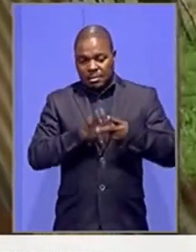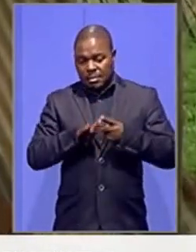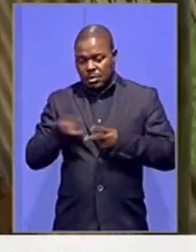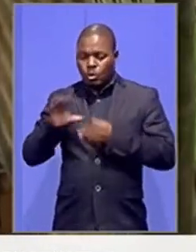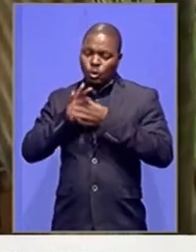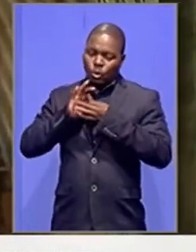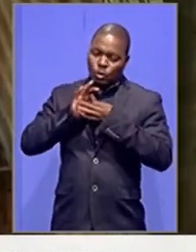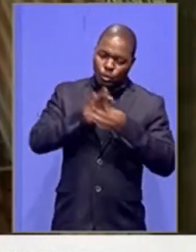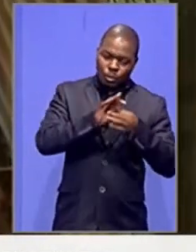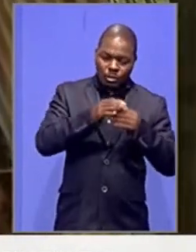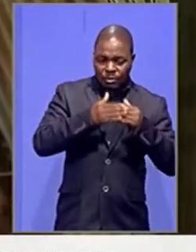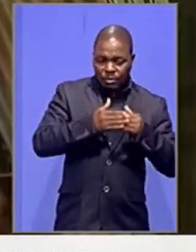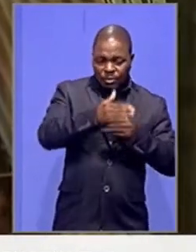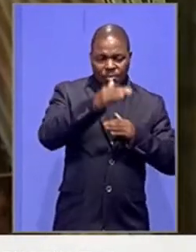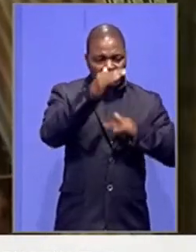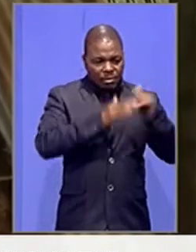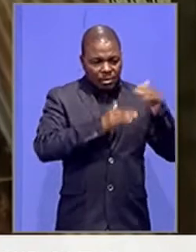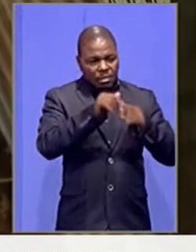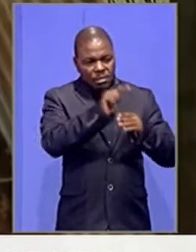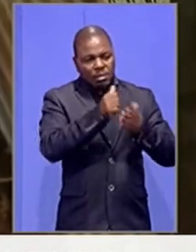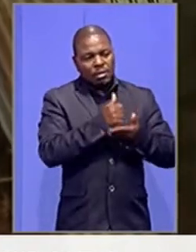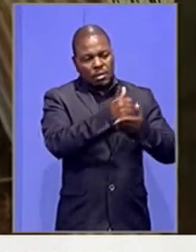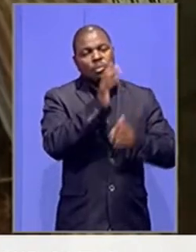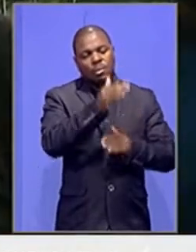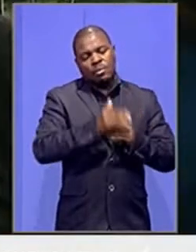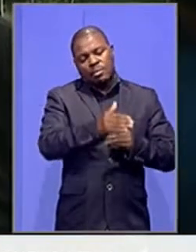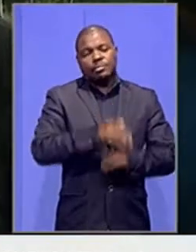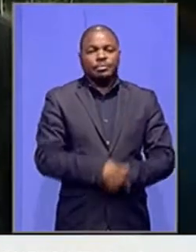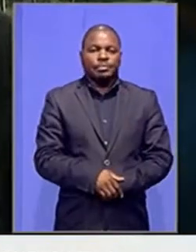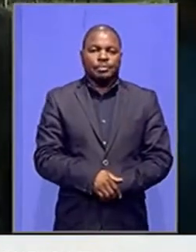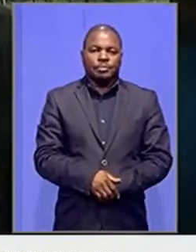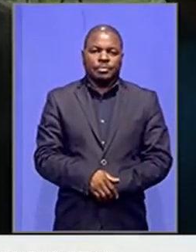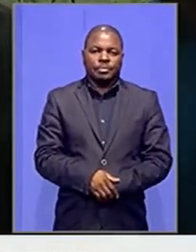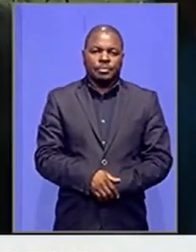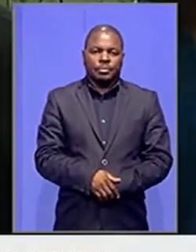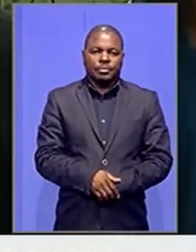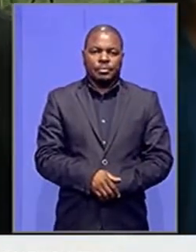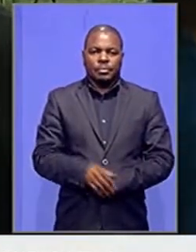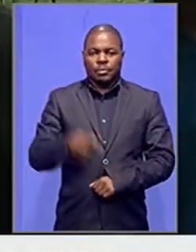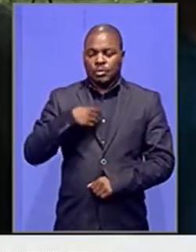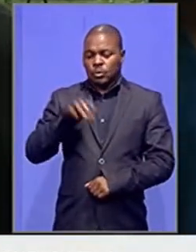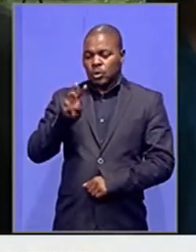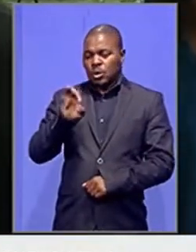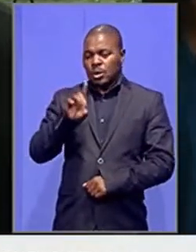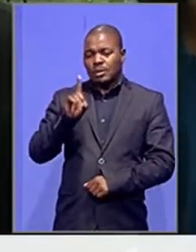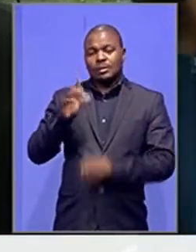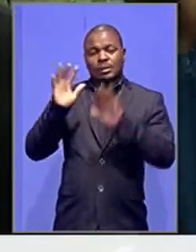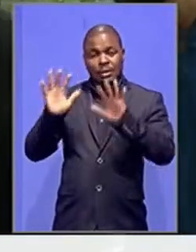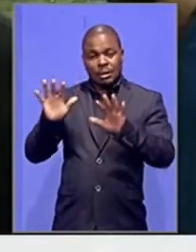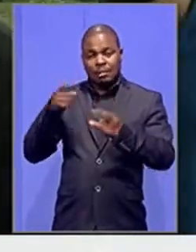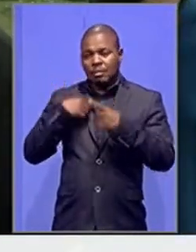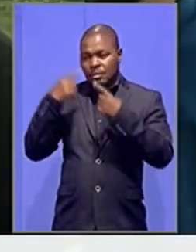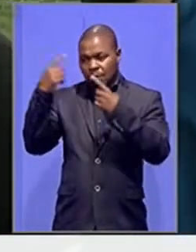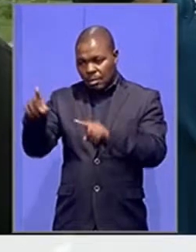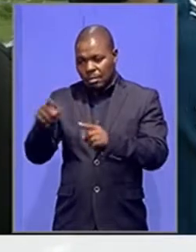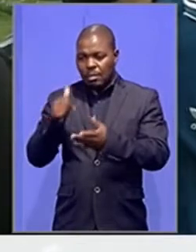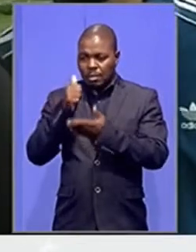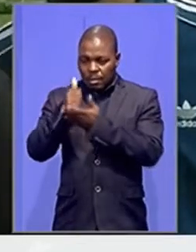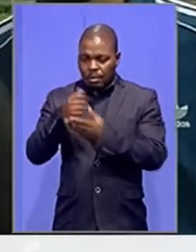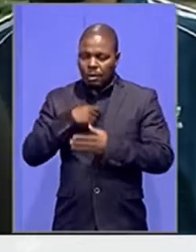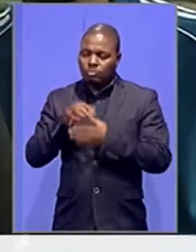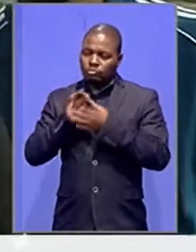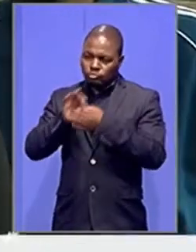ka hore ba tla aha matlo a sentsweng ke dikgohola. We're from Ward 10. We've helped people there and we've pledged to build a house for